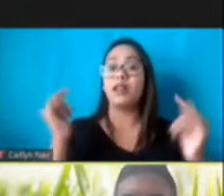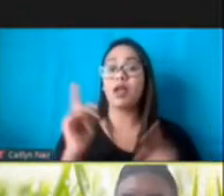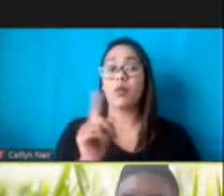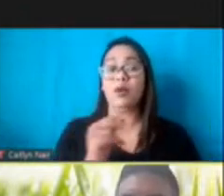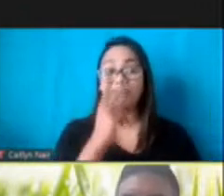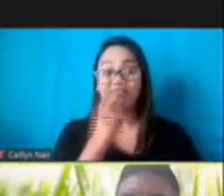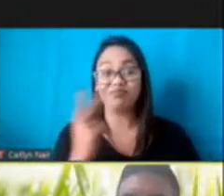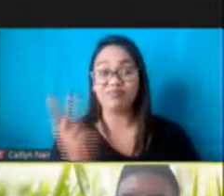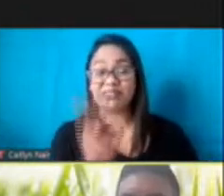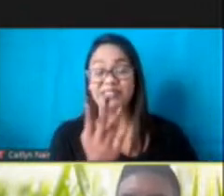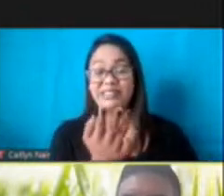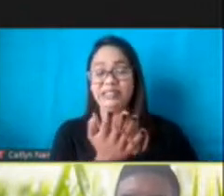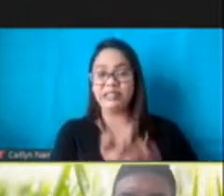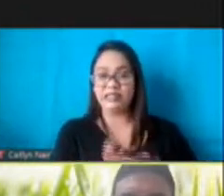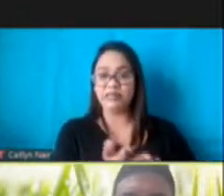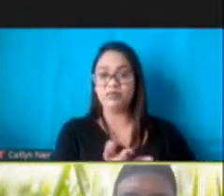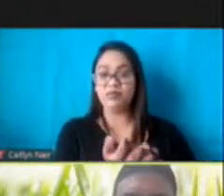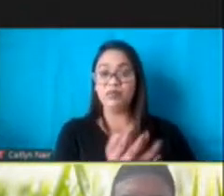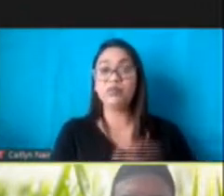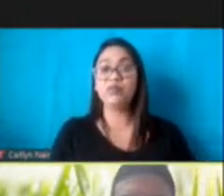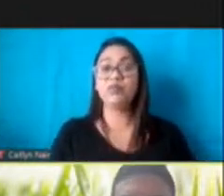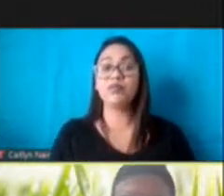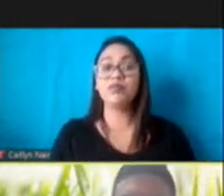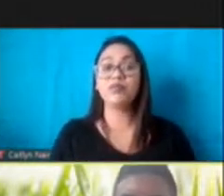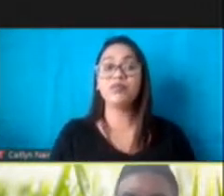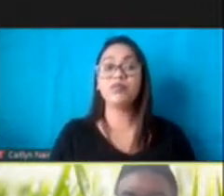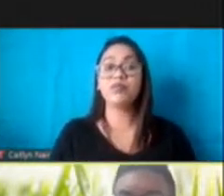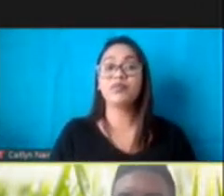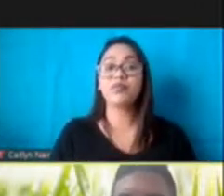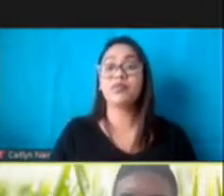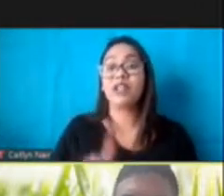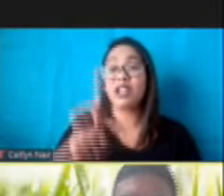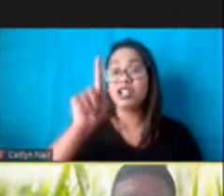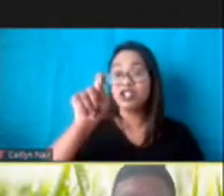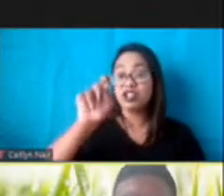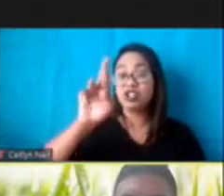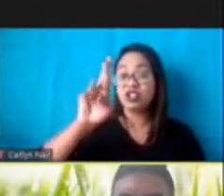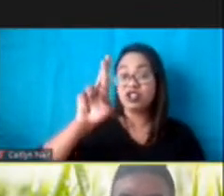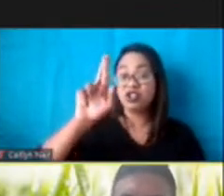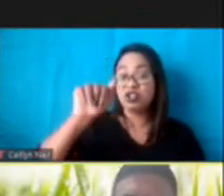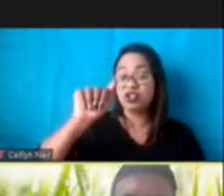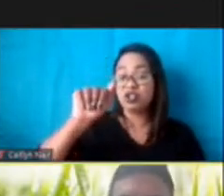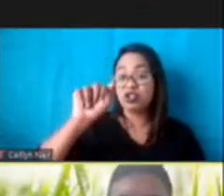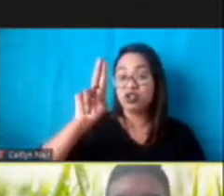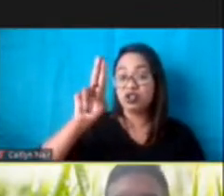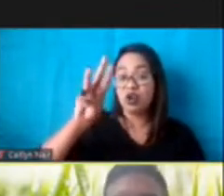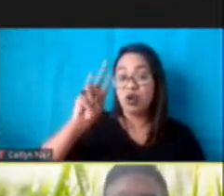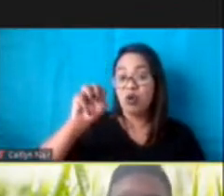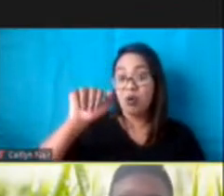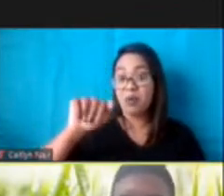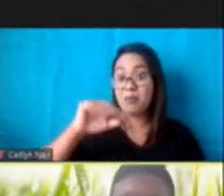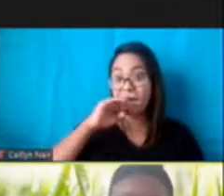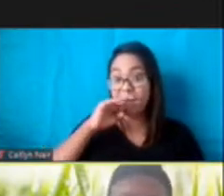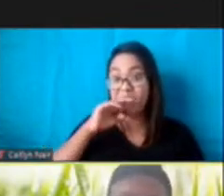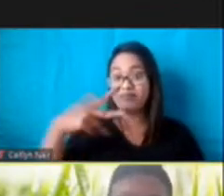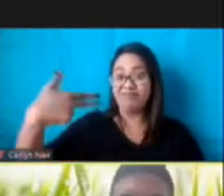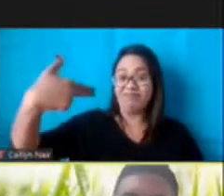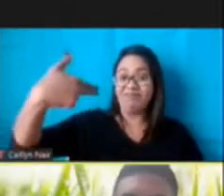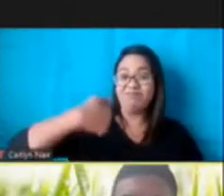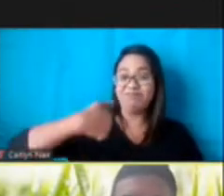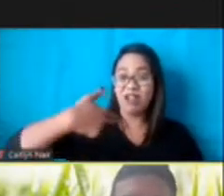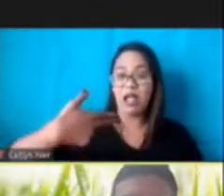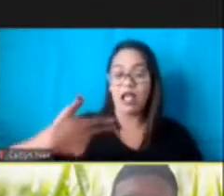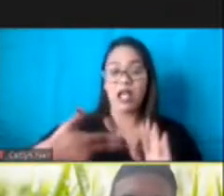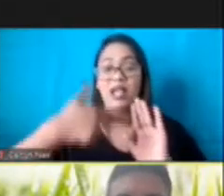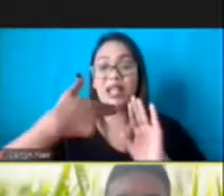So first and foremost, what do we mean when we talk about trauma? It's not the medical emergencies, it's all the other stuff, the gunshots, the stab wounds, the